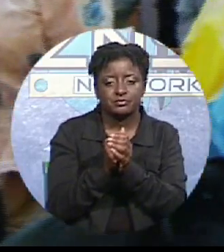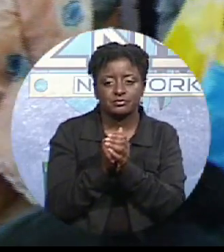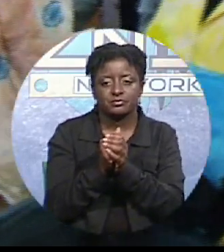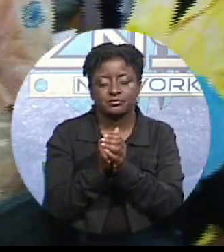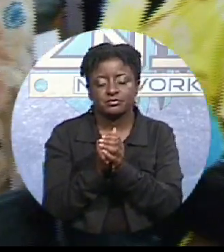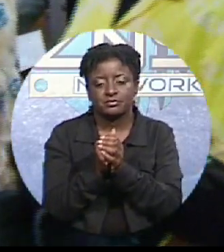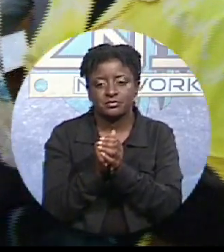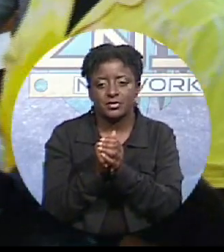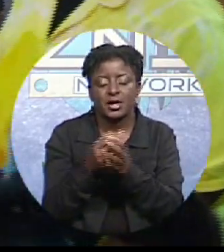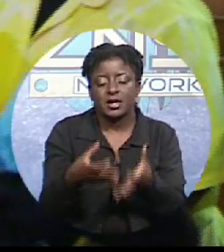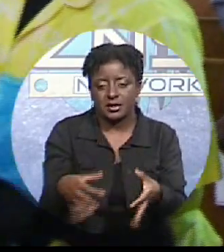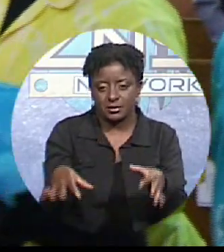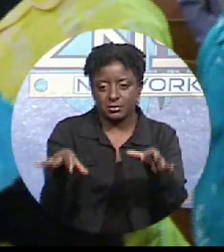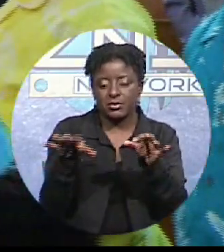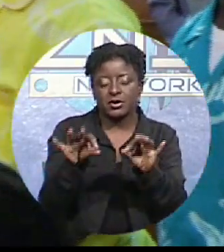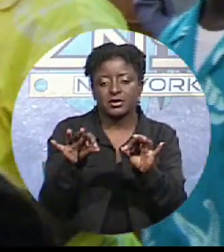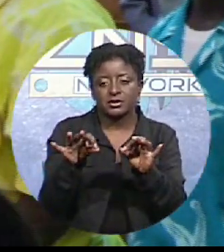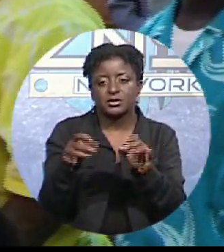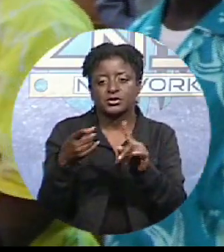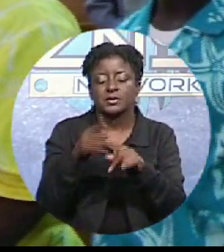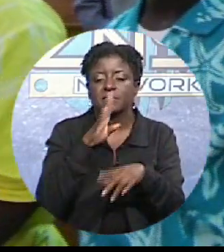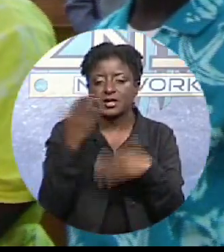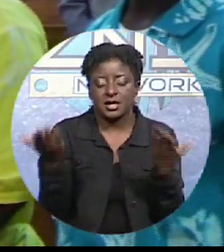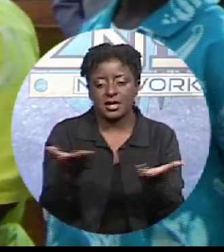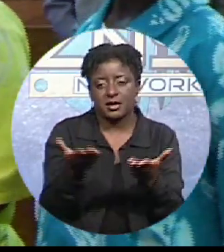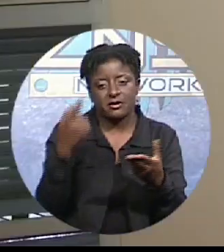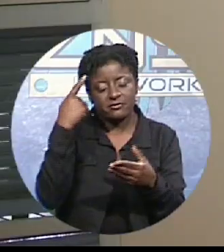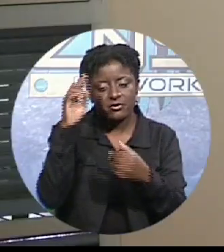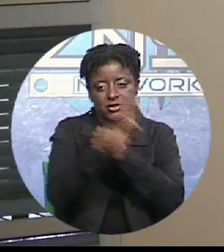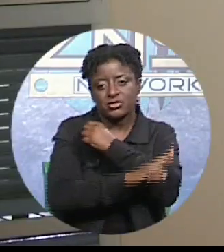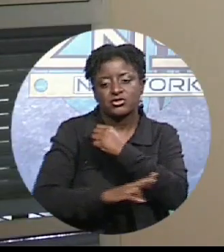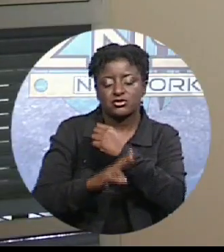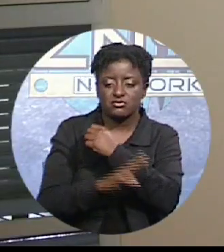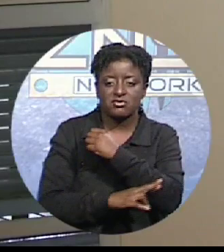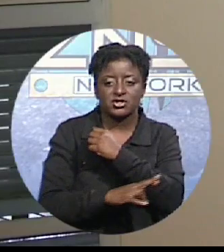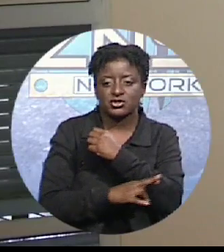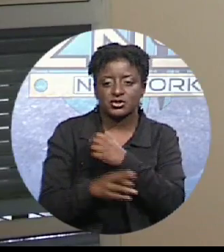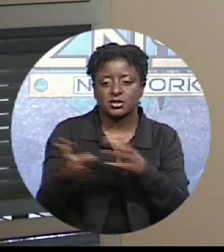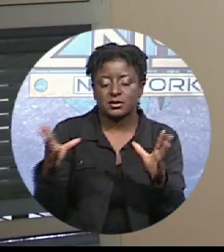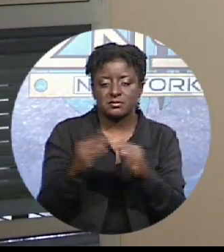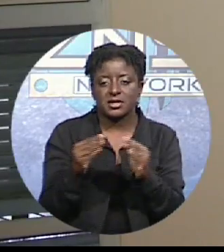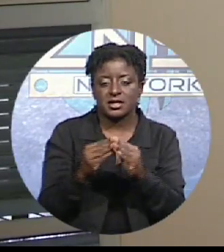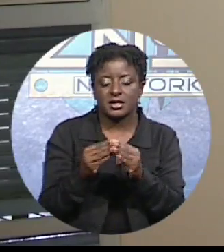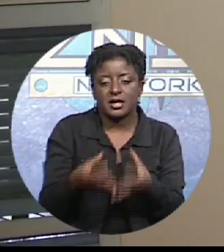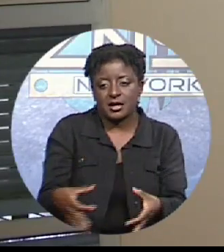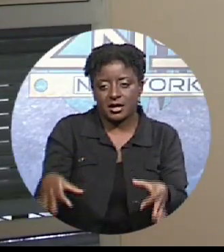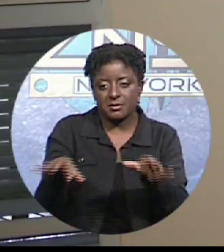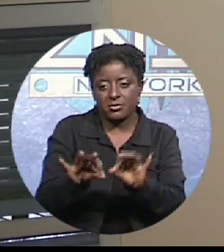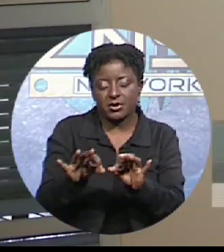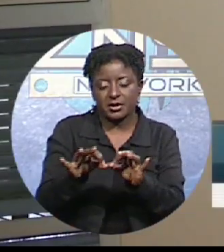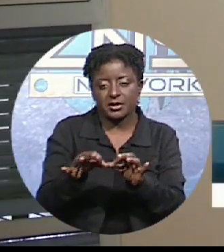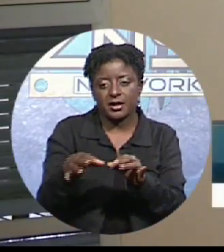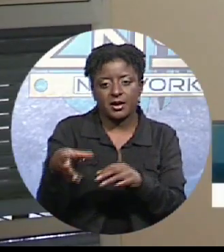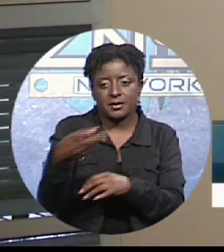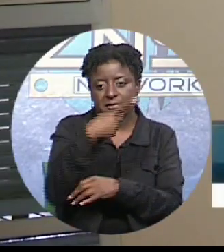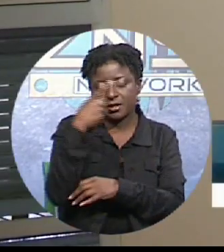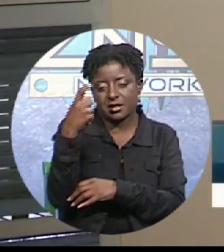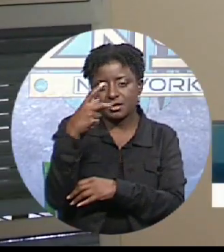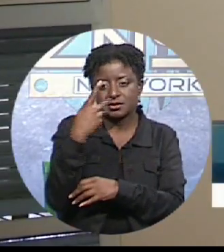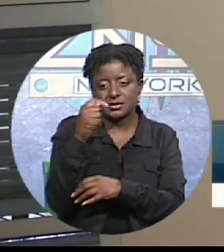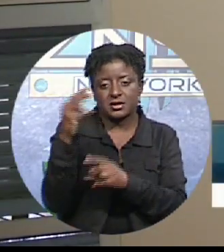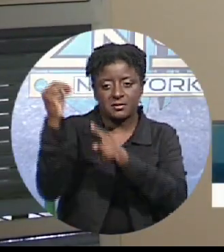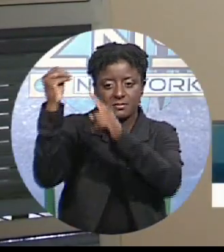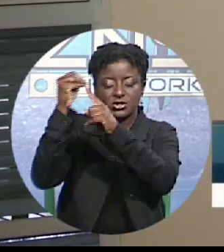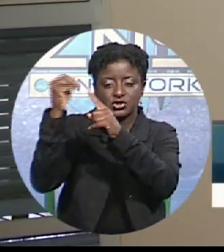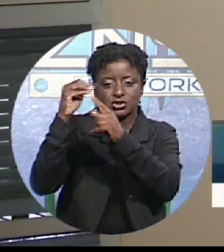Girasoli, said it was important for him to be here for the regional meeting. It's important because the Mission Society, they play a